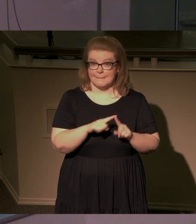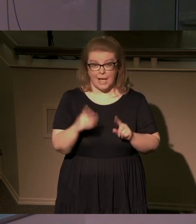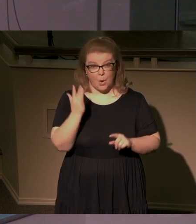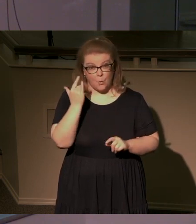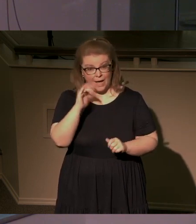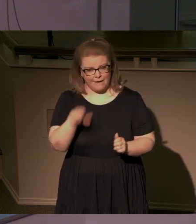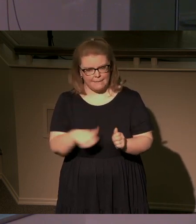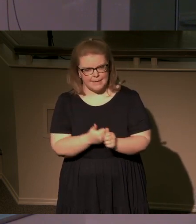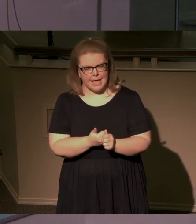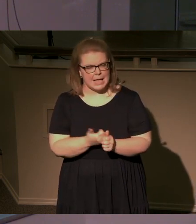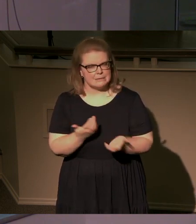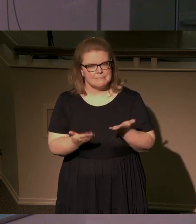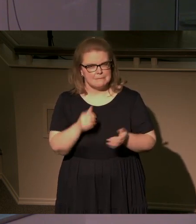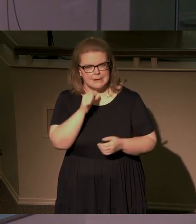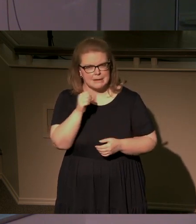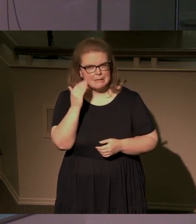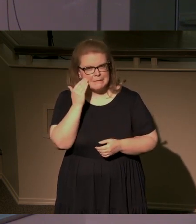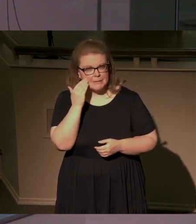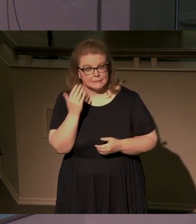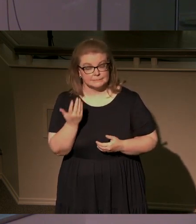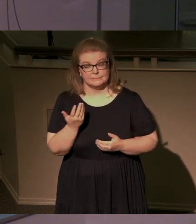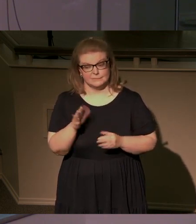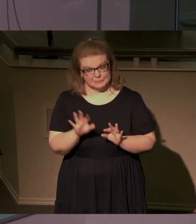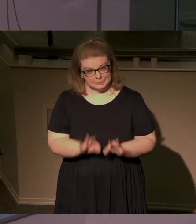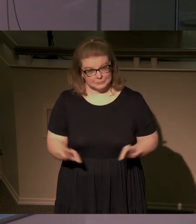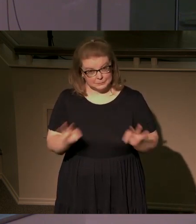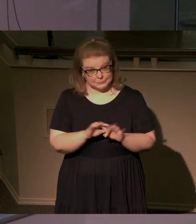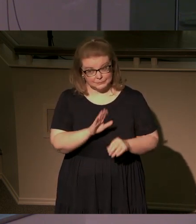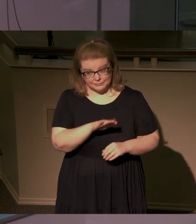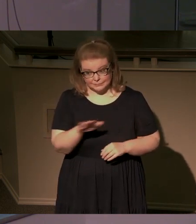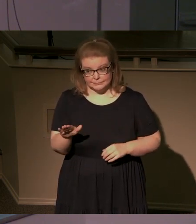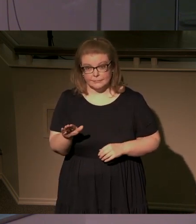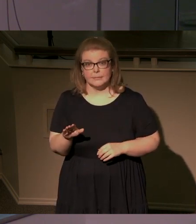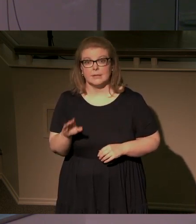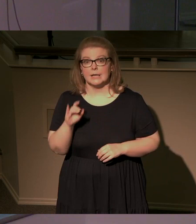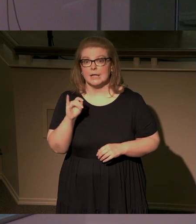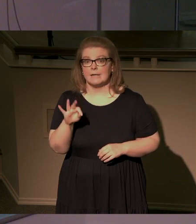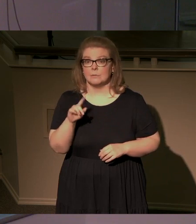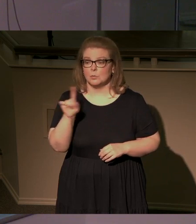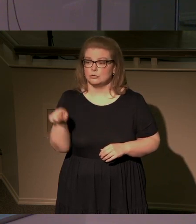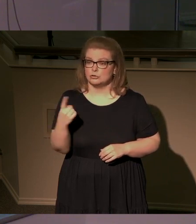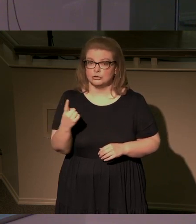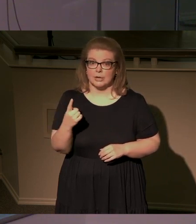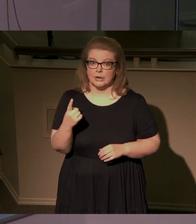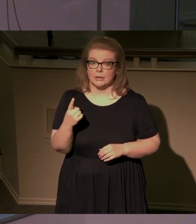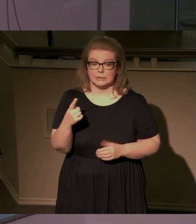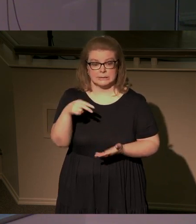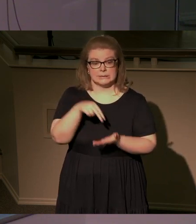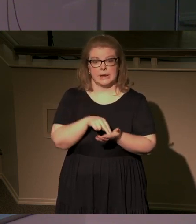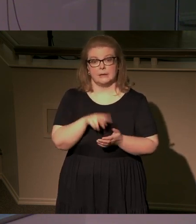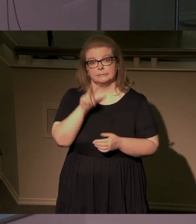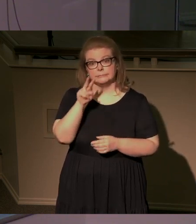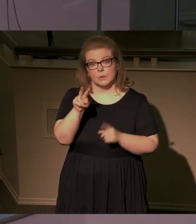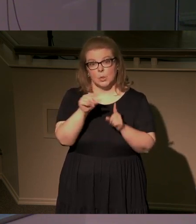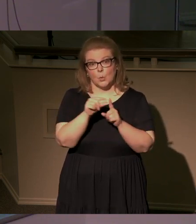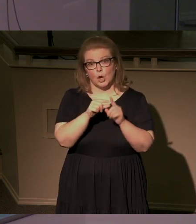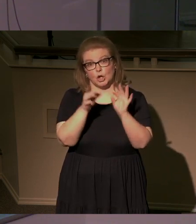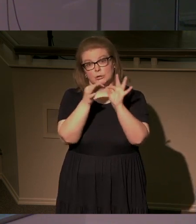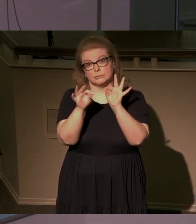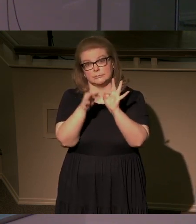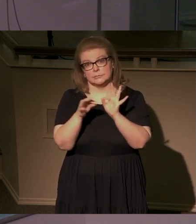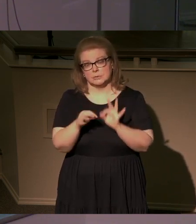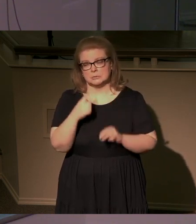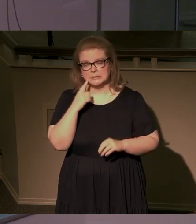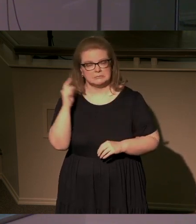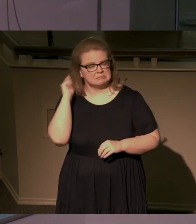thing. Guys, I want to tell you something. If you stand there just staring at the words on the screen as the music is going and you're like,